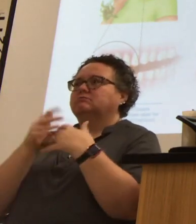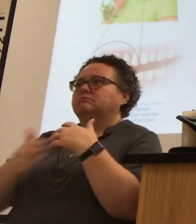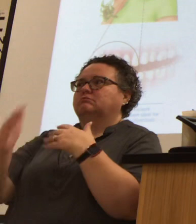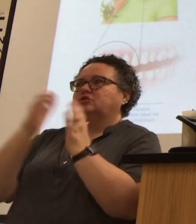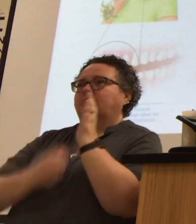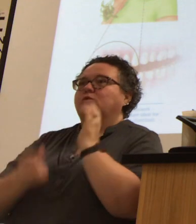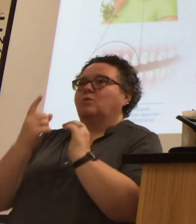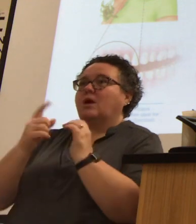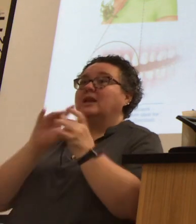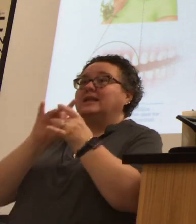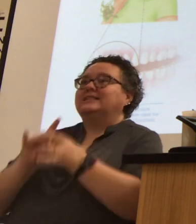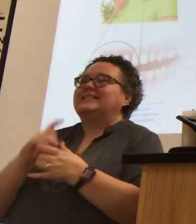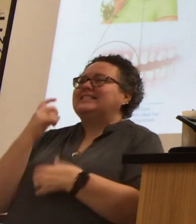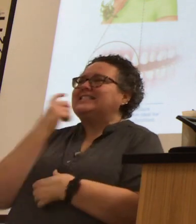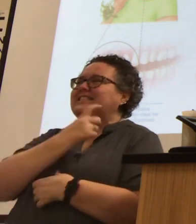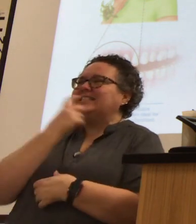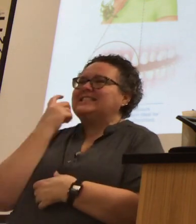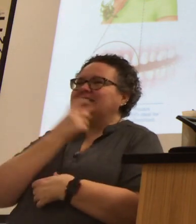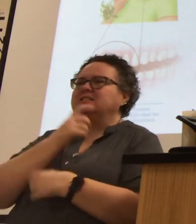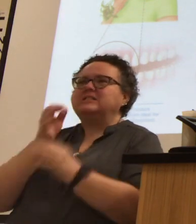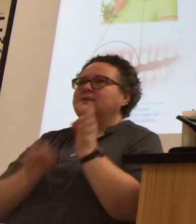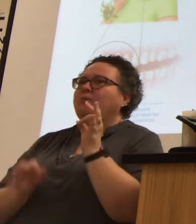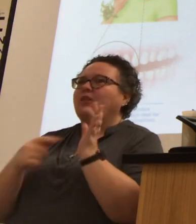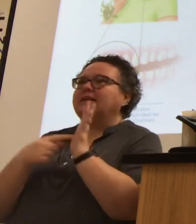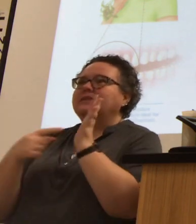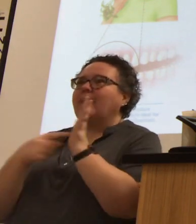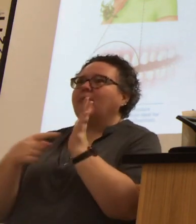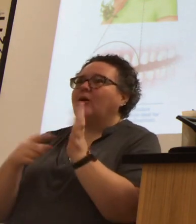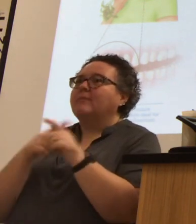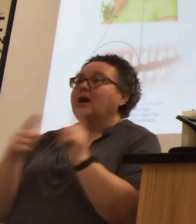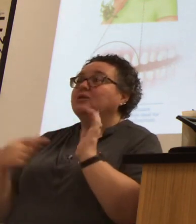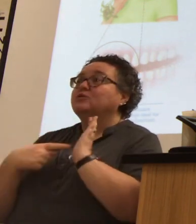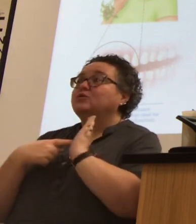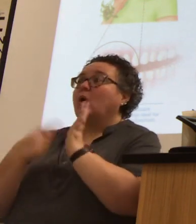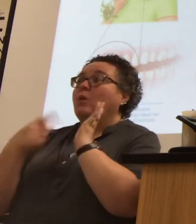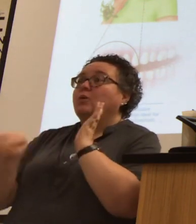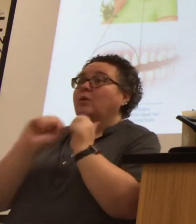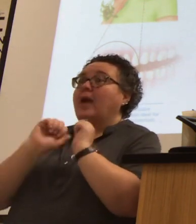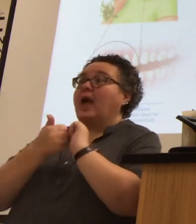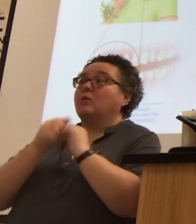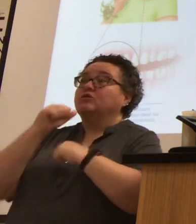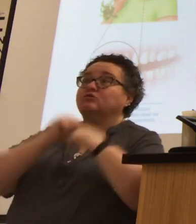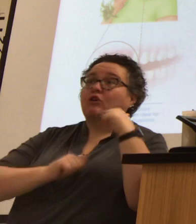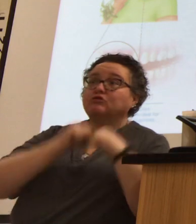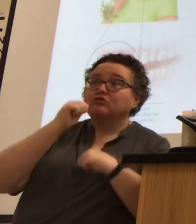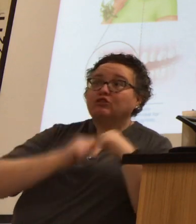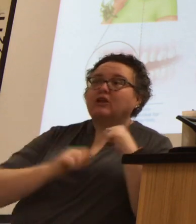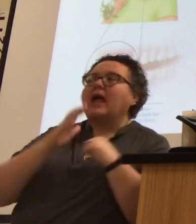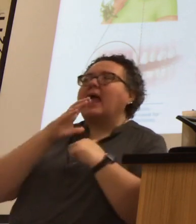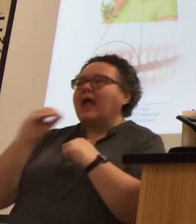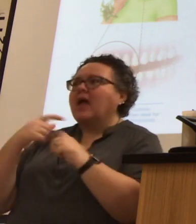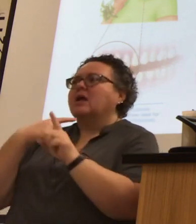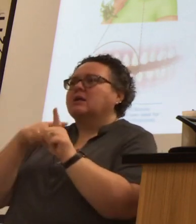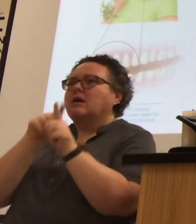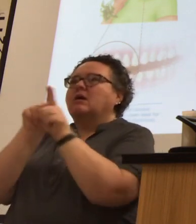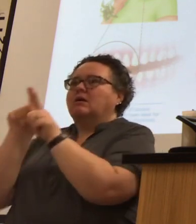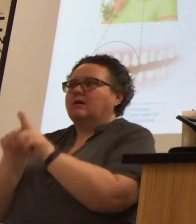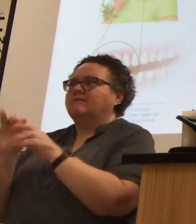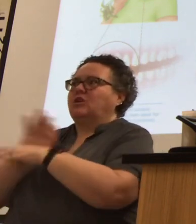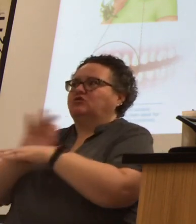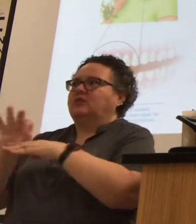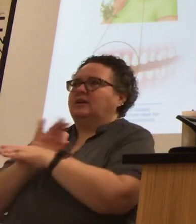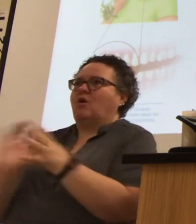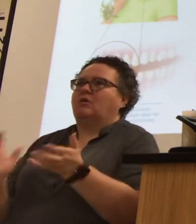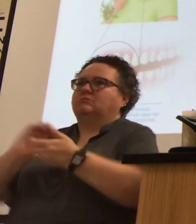has a figure of teeth. It's a simple example to show you how structure and function are important to know together in A and